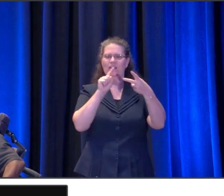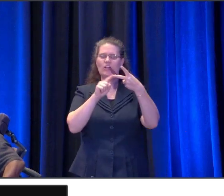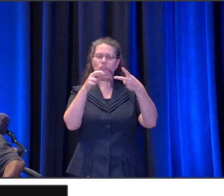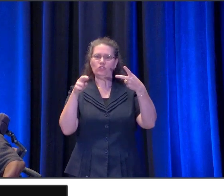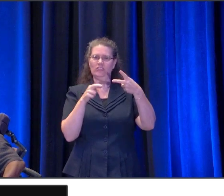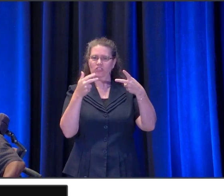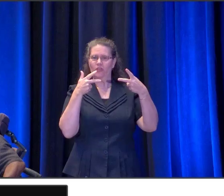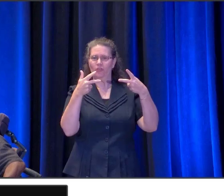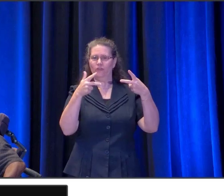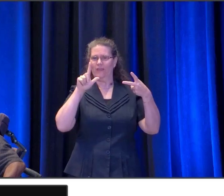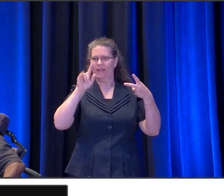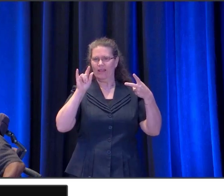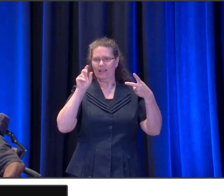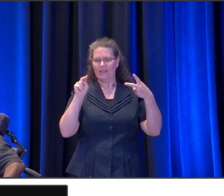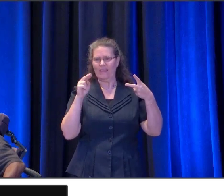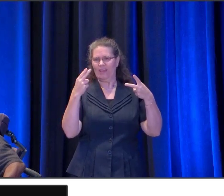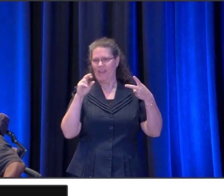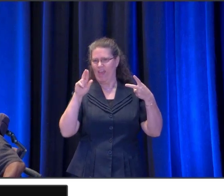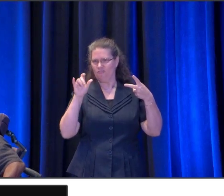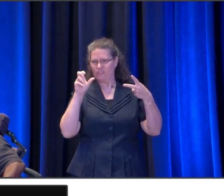Lillian Harrison. Yes.